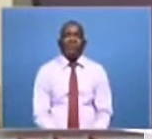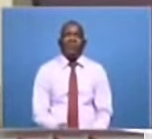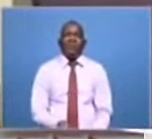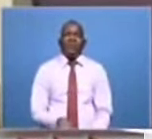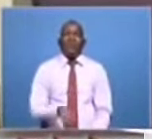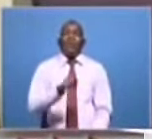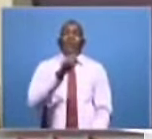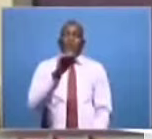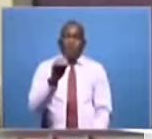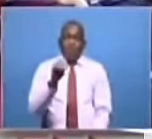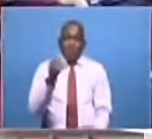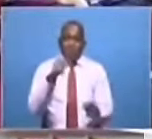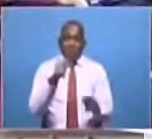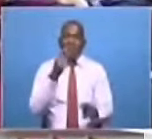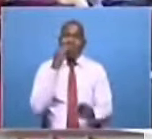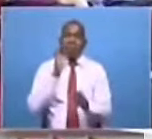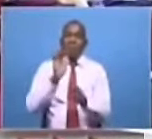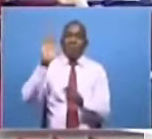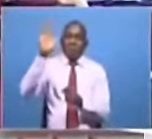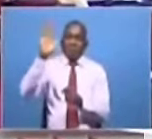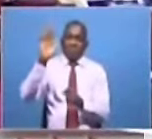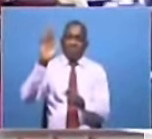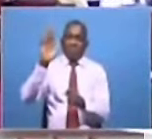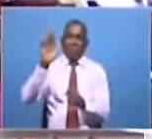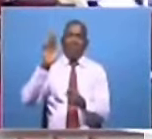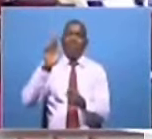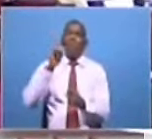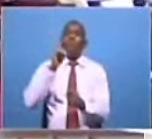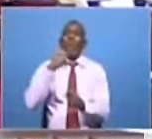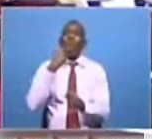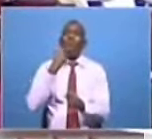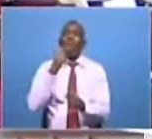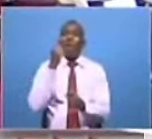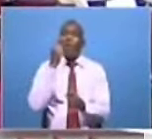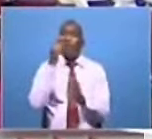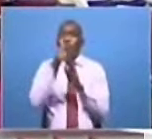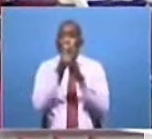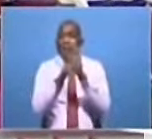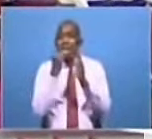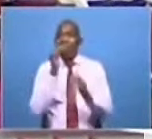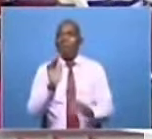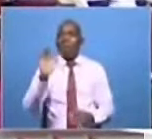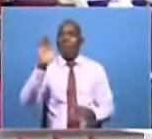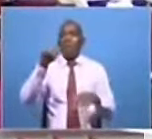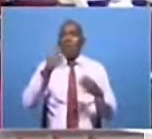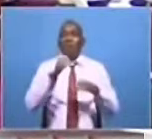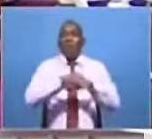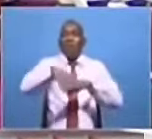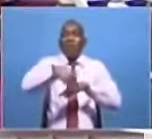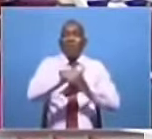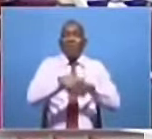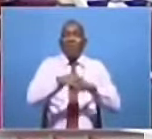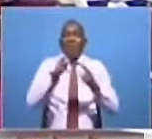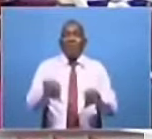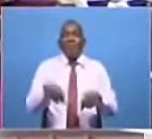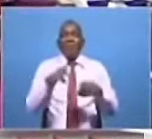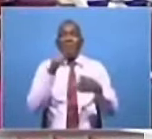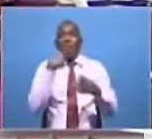So when an affidavit will have to be sworn to, who is it lawyers who swear affidavits on behalf of